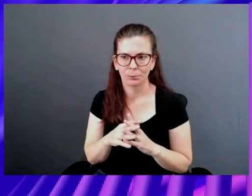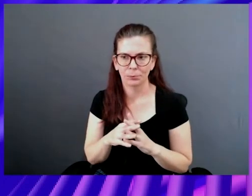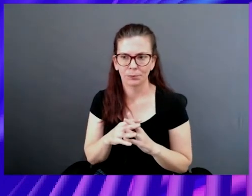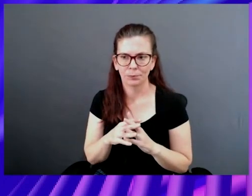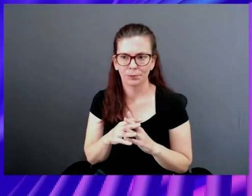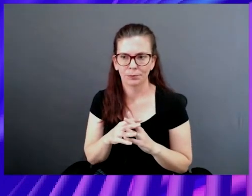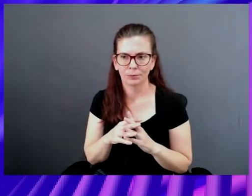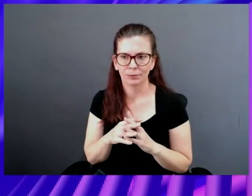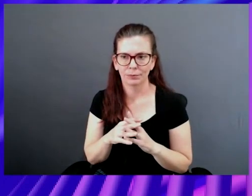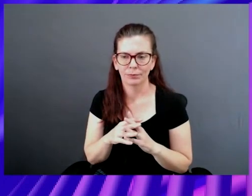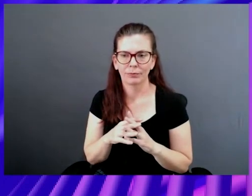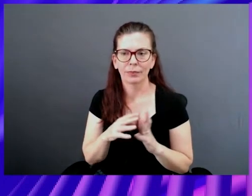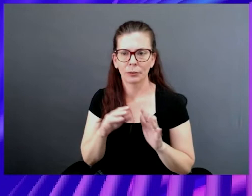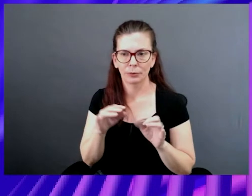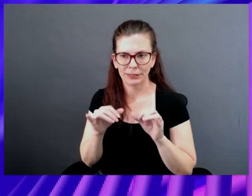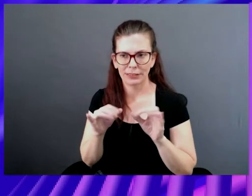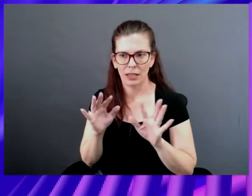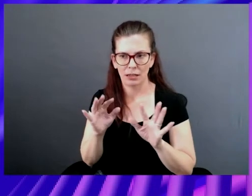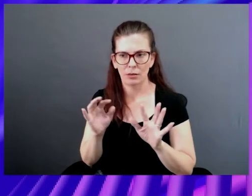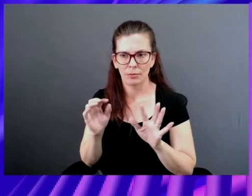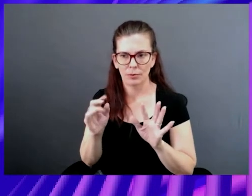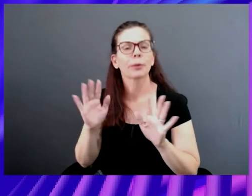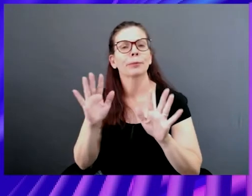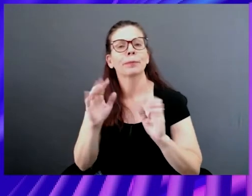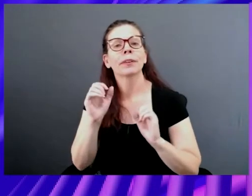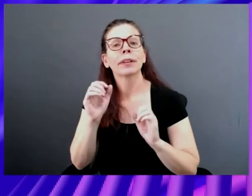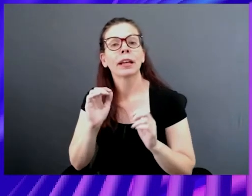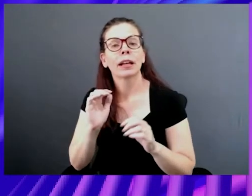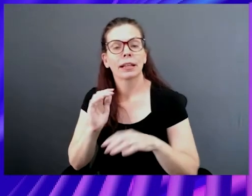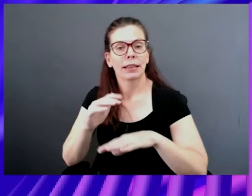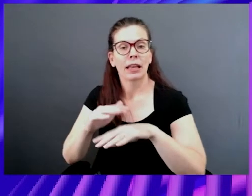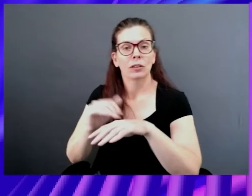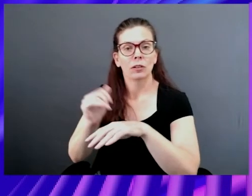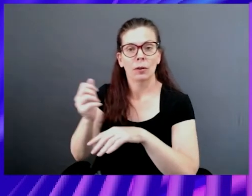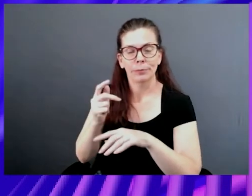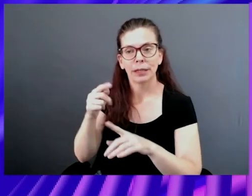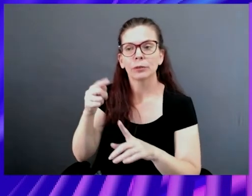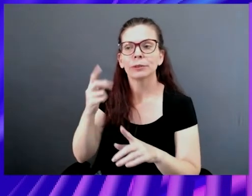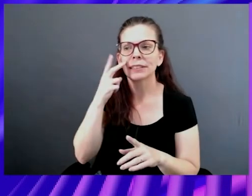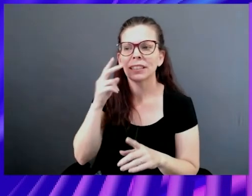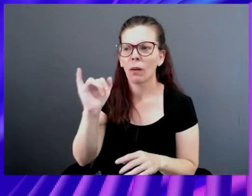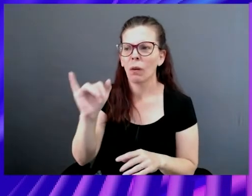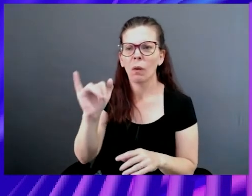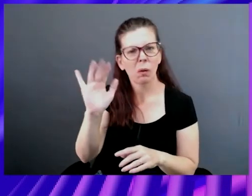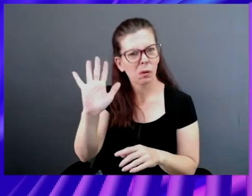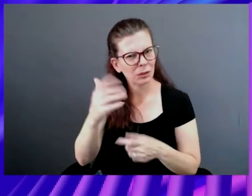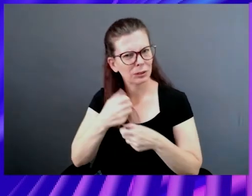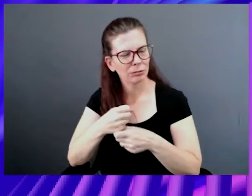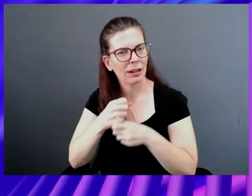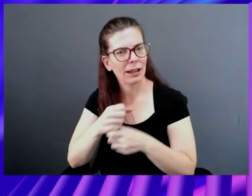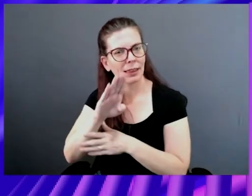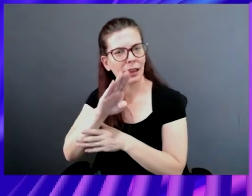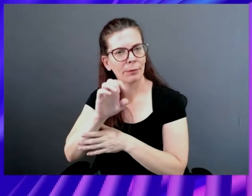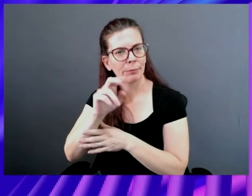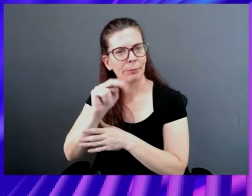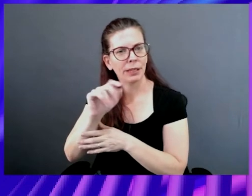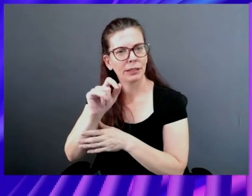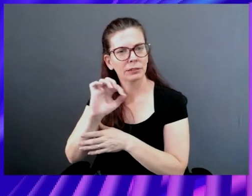using statement there, right? So in our callback, we're seeing that, you're about to create the Beanstalk environment.